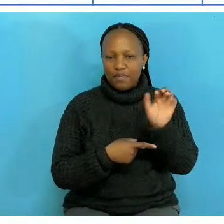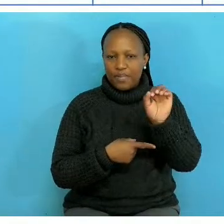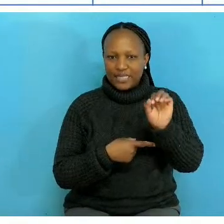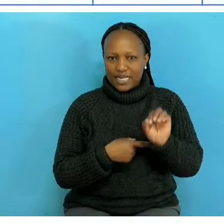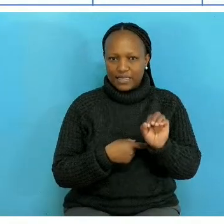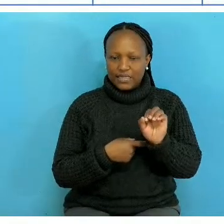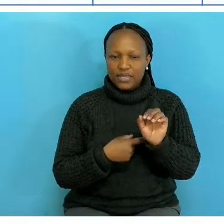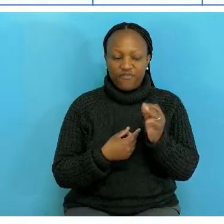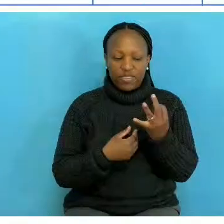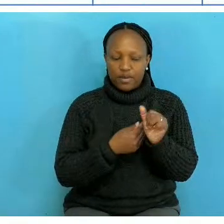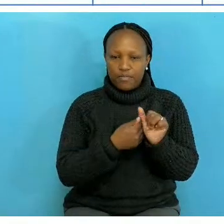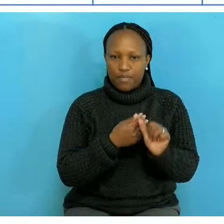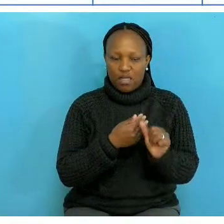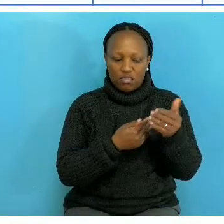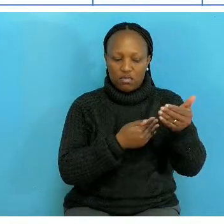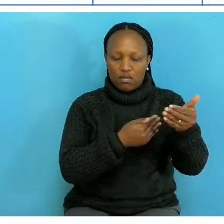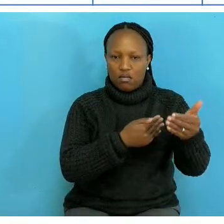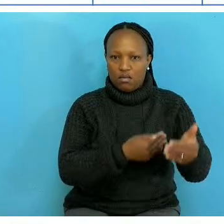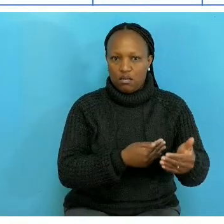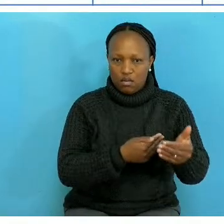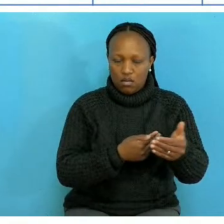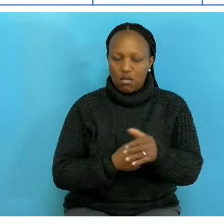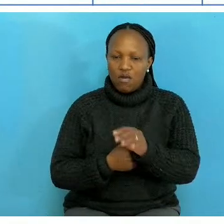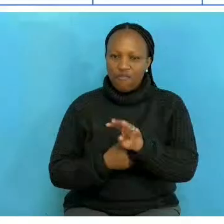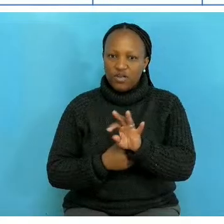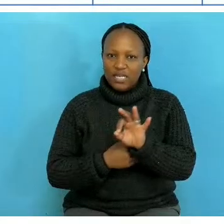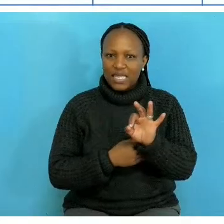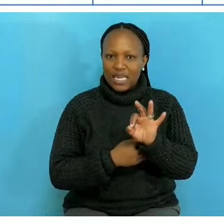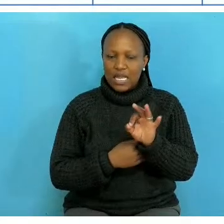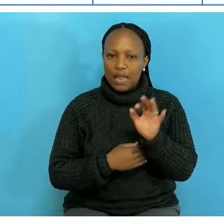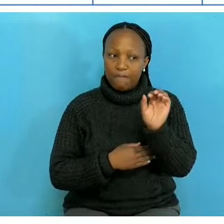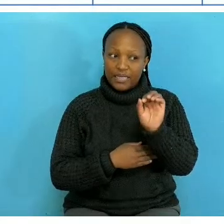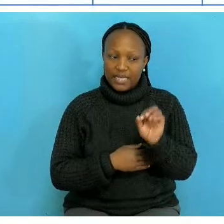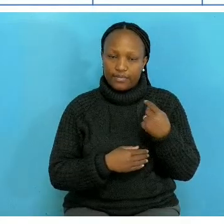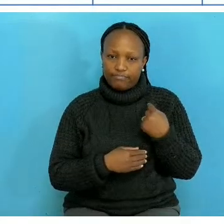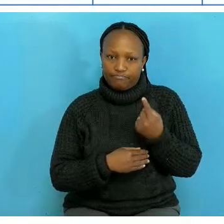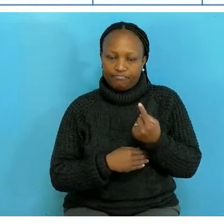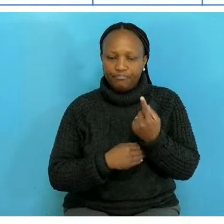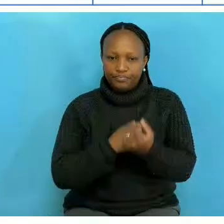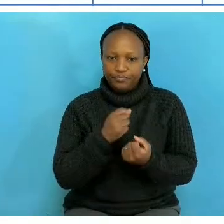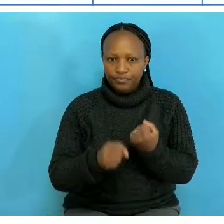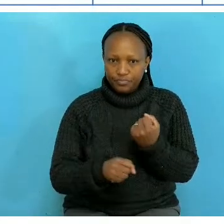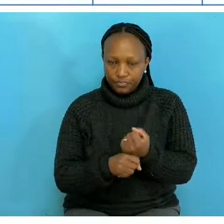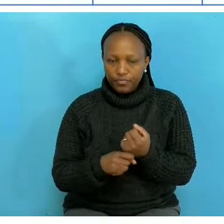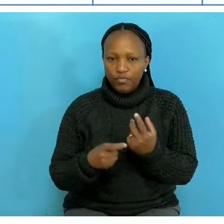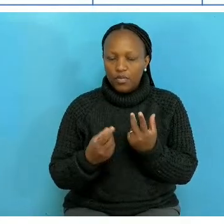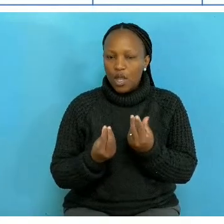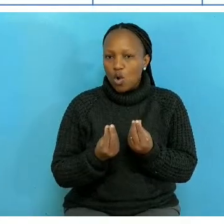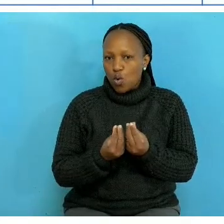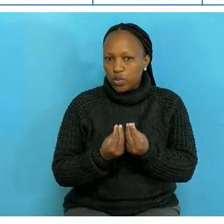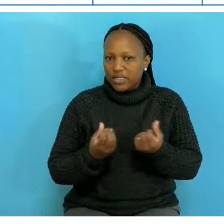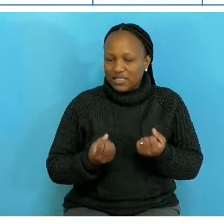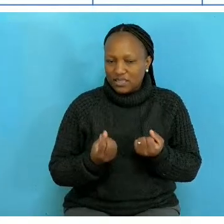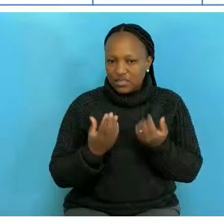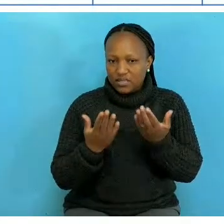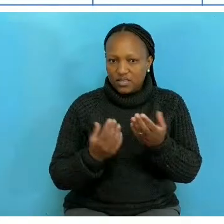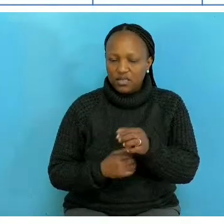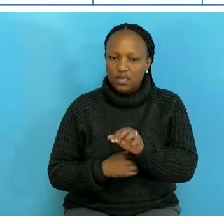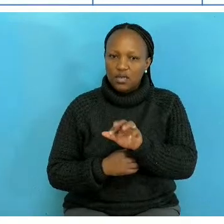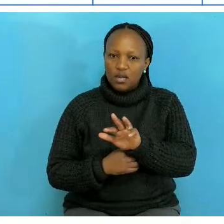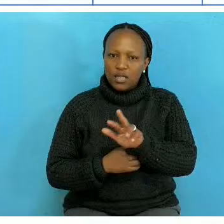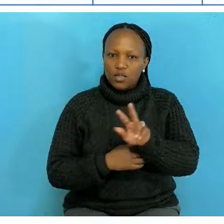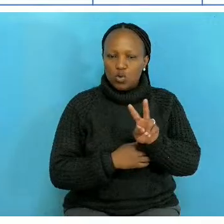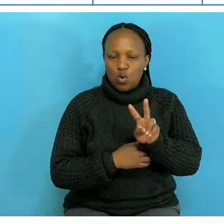quarter and 23% year to date. Goods and services is 92% for